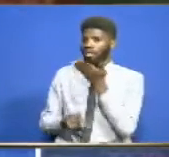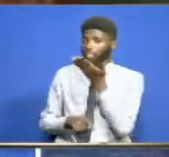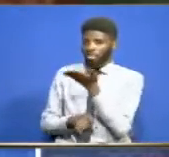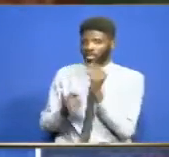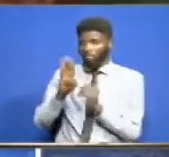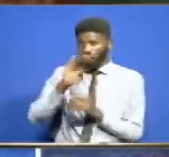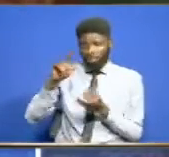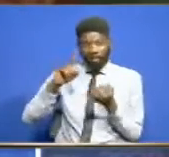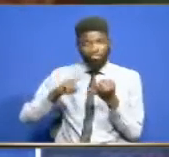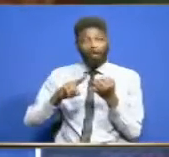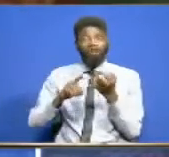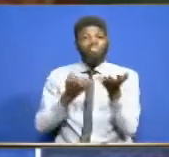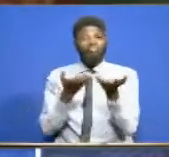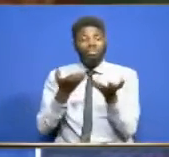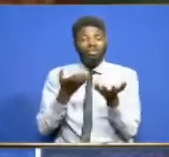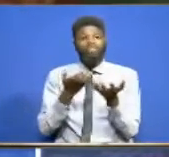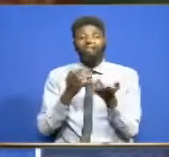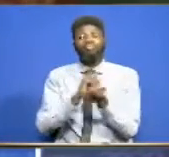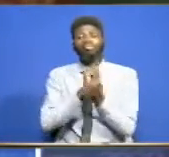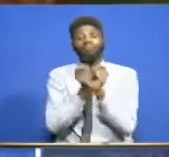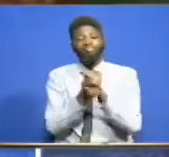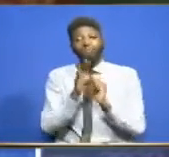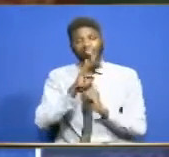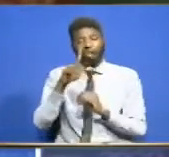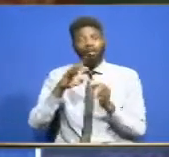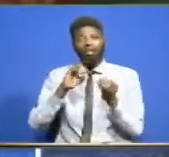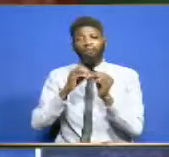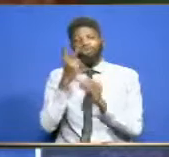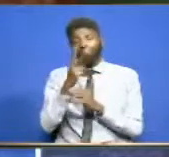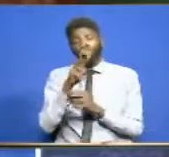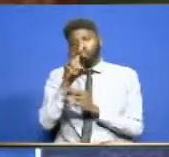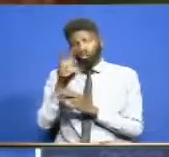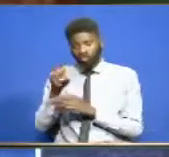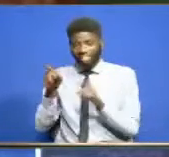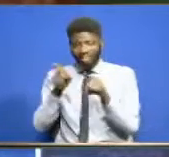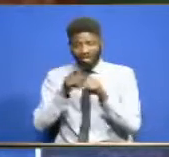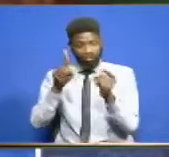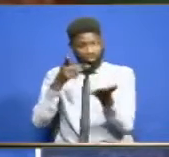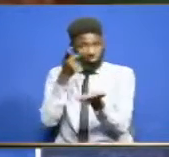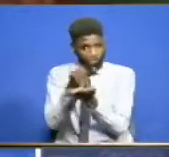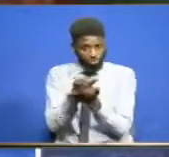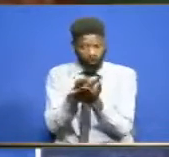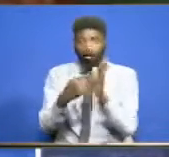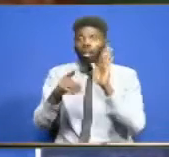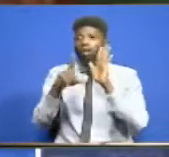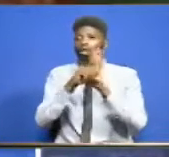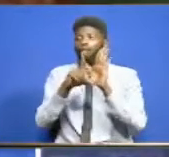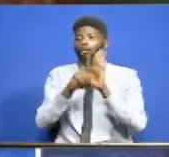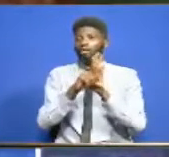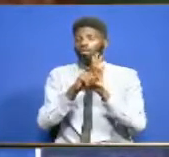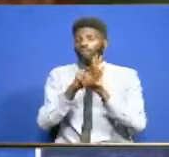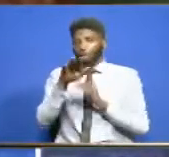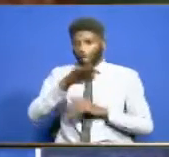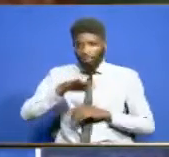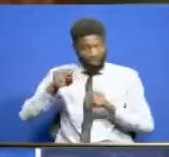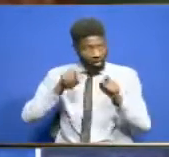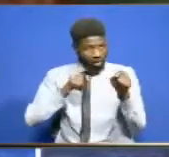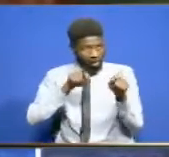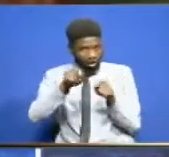Business Amendment Bill number 2 of 2020, and the proposed legislation on the